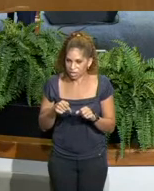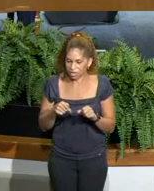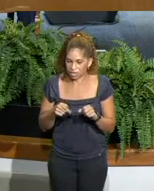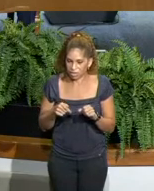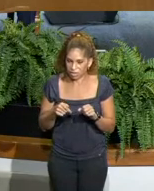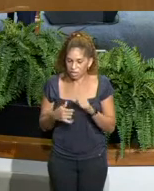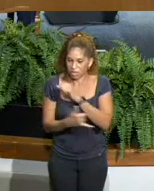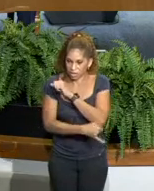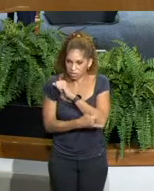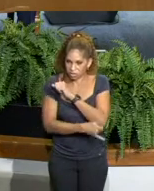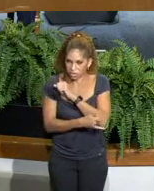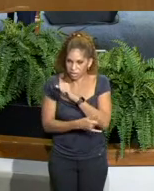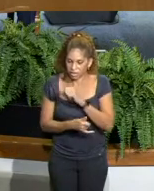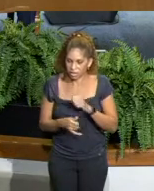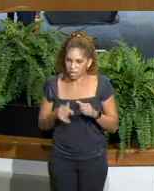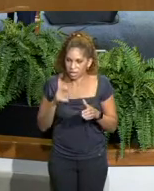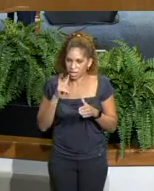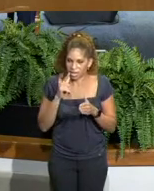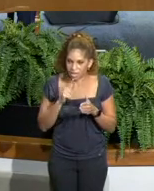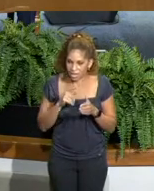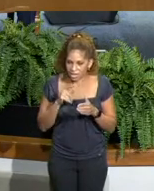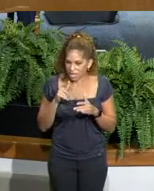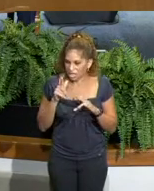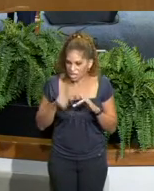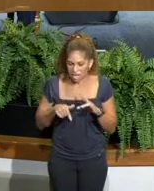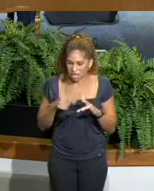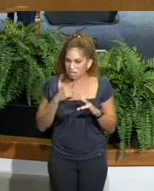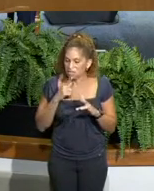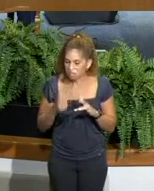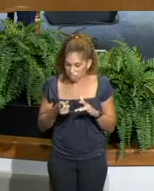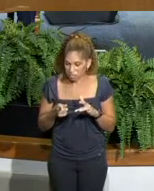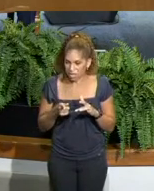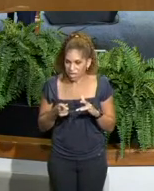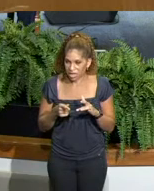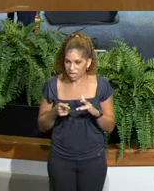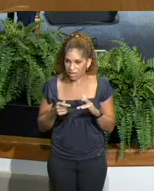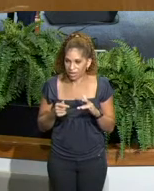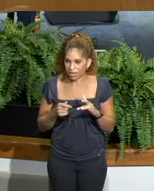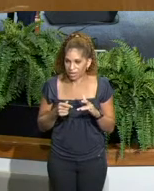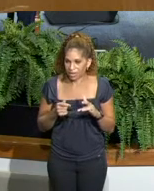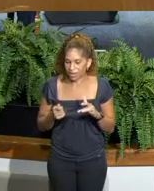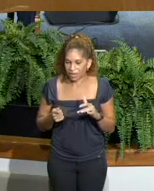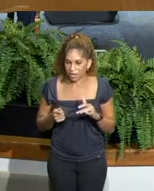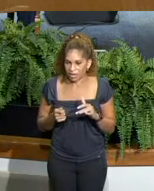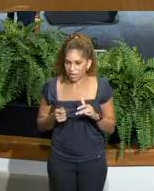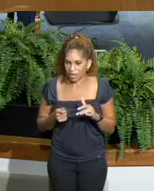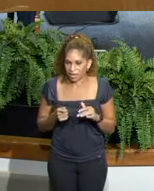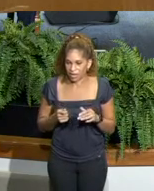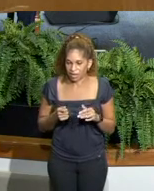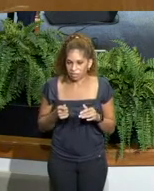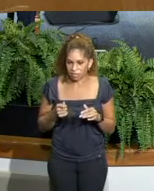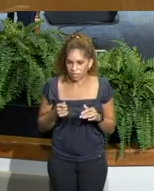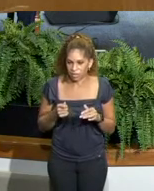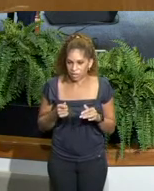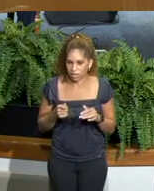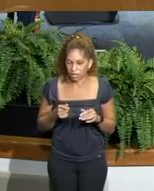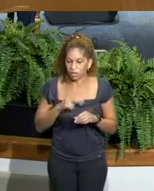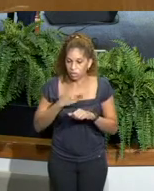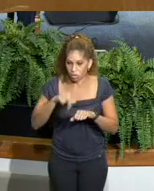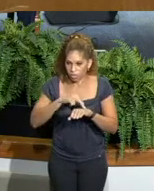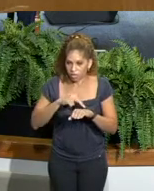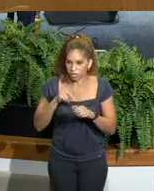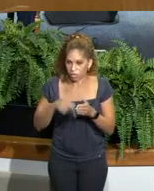of compromise. Getting back to normal is not where we want to get back to. Normal is what got us where we